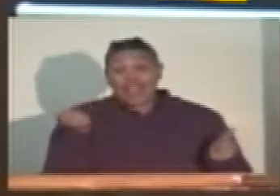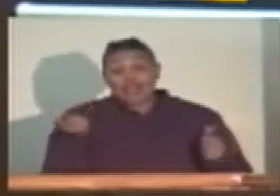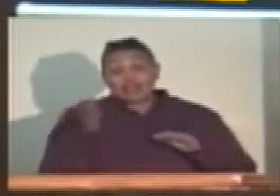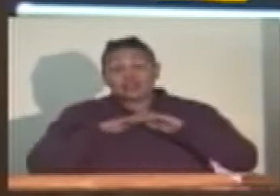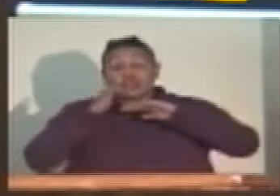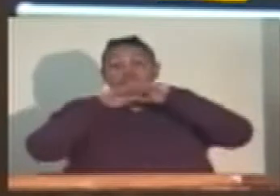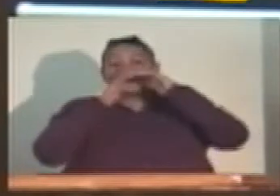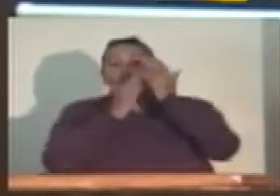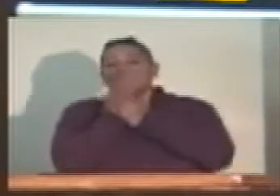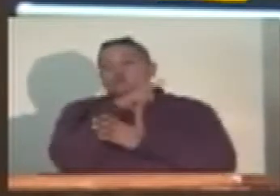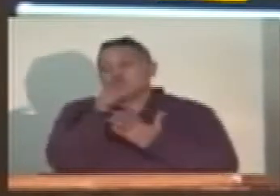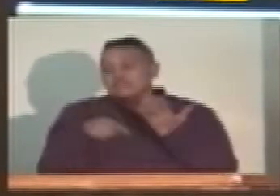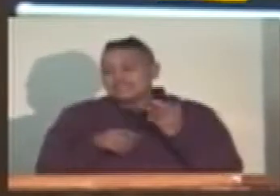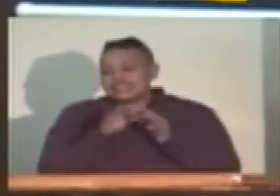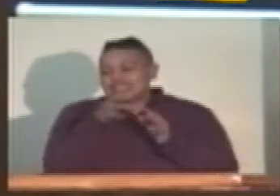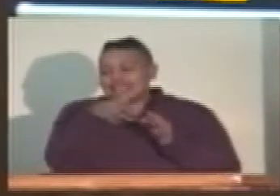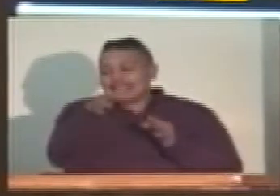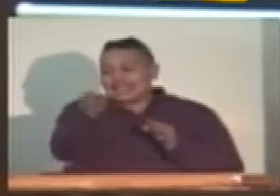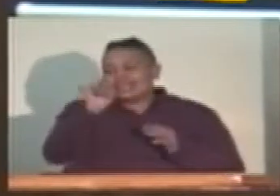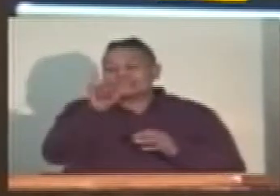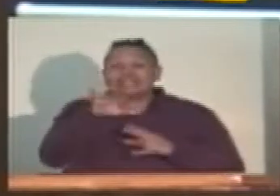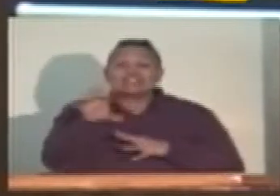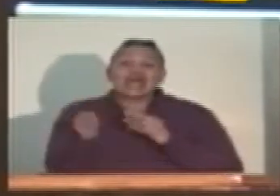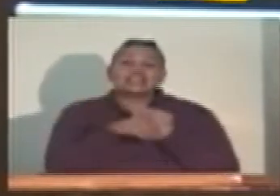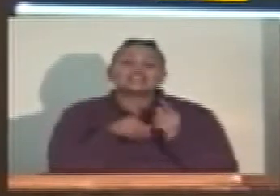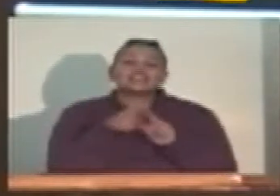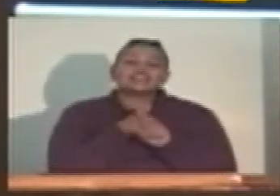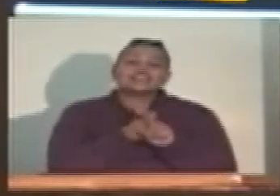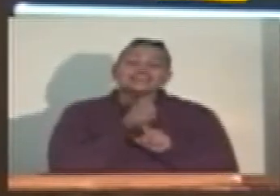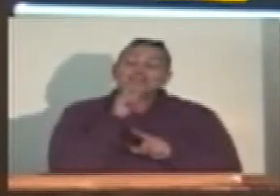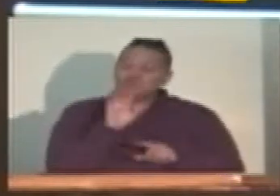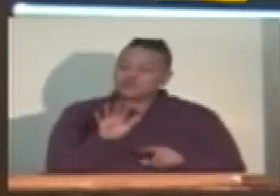by delays. This is in addition to his